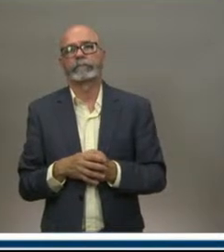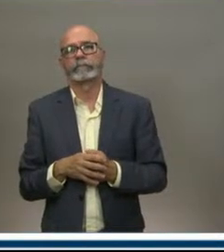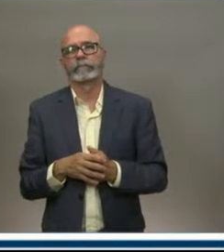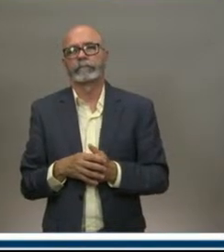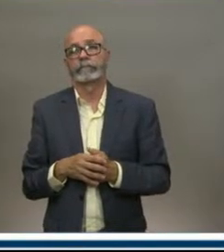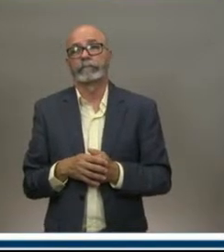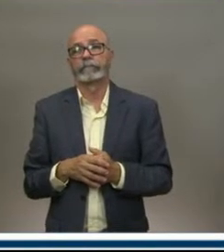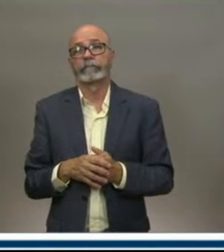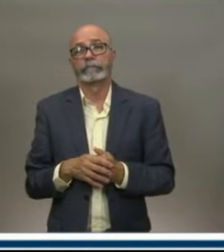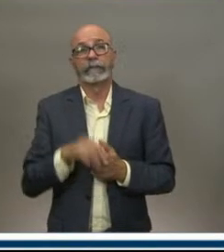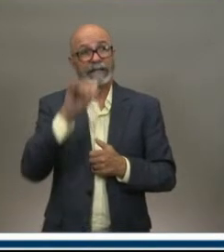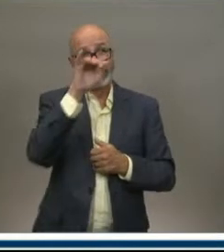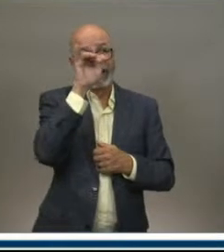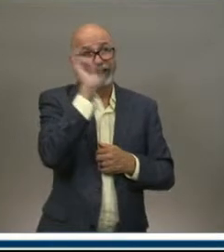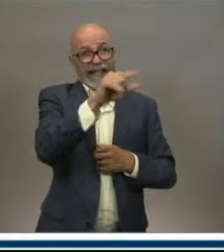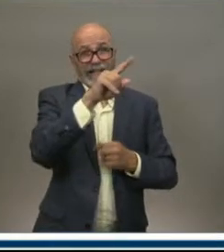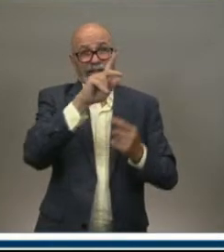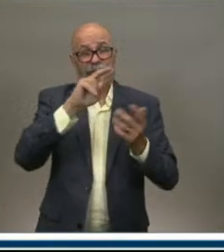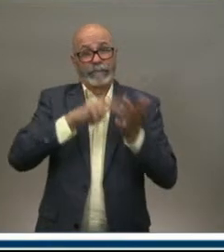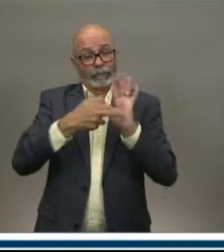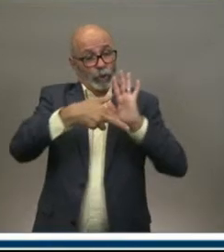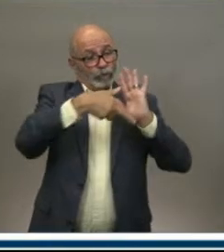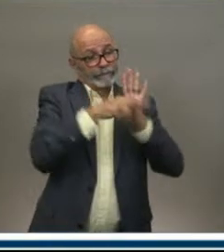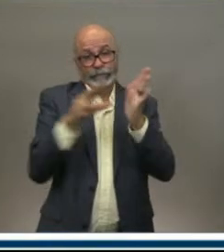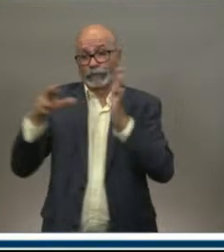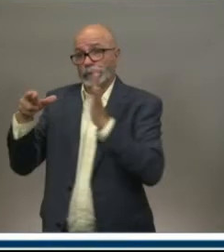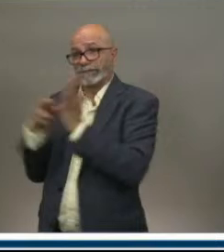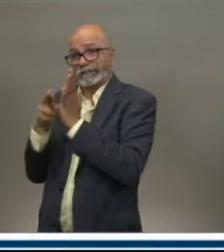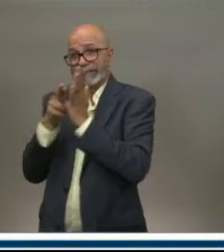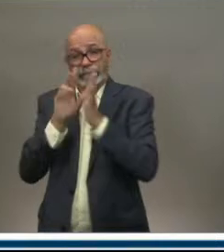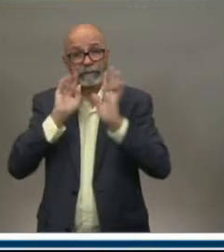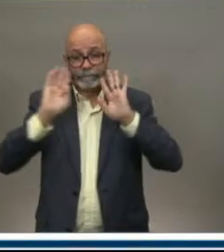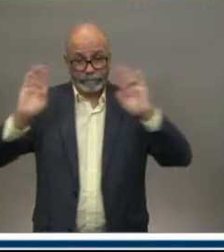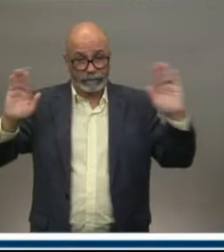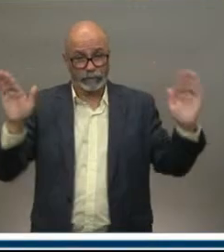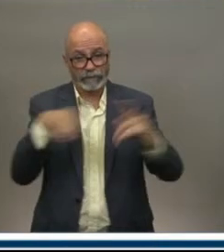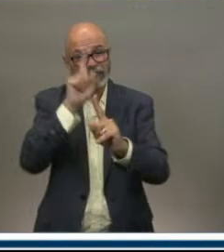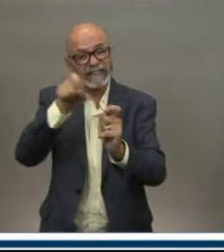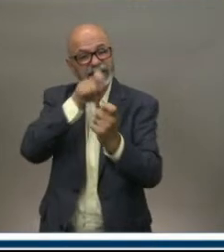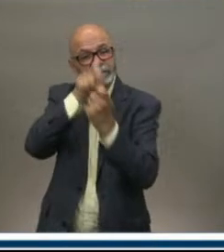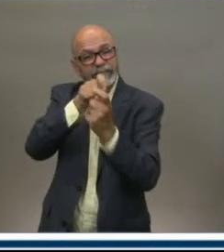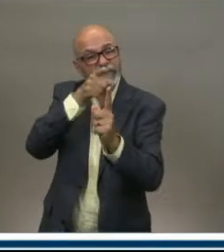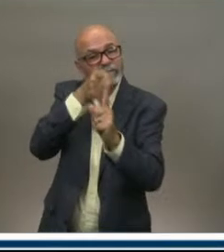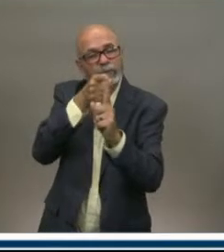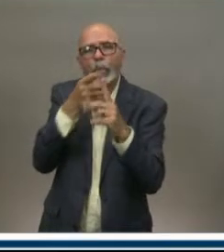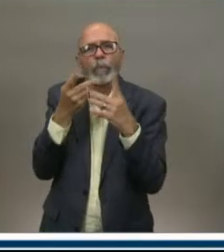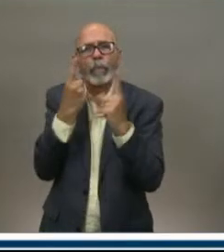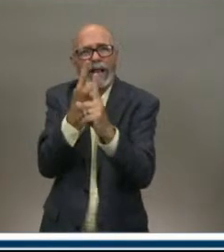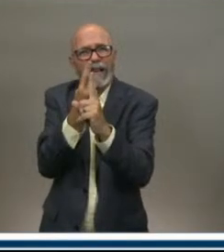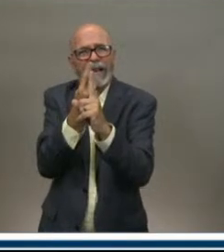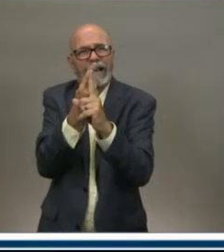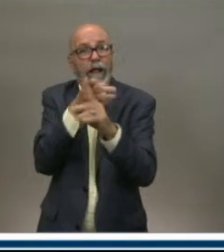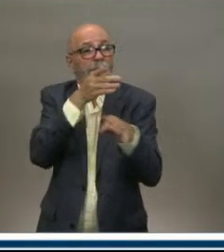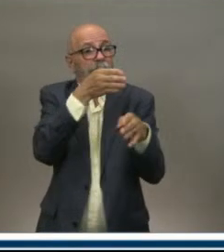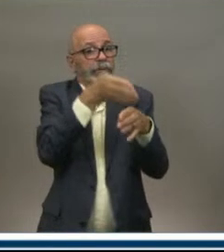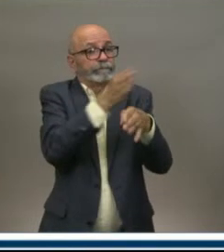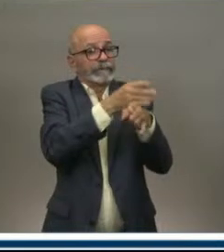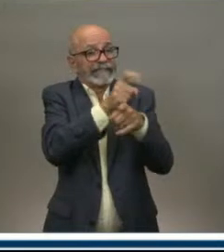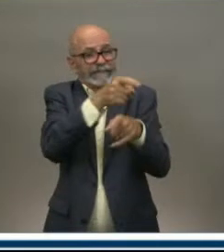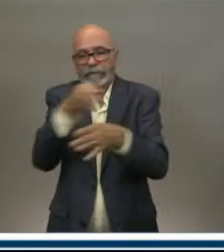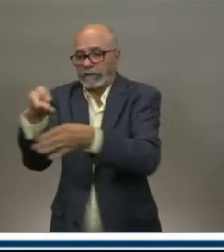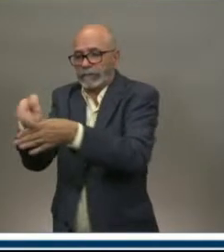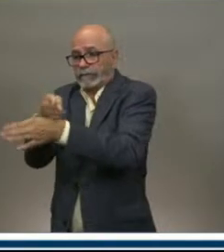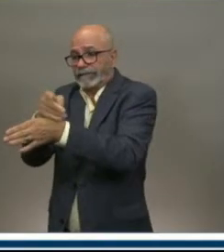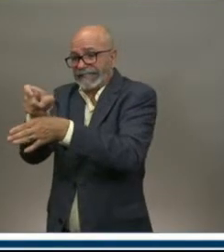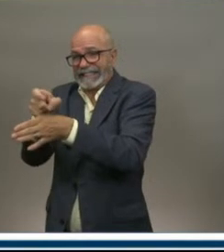reviews were to improve, were to make improvements to hopefully